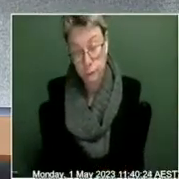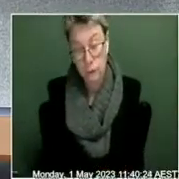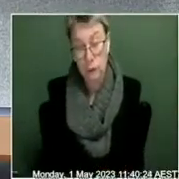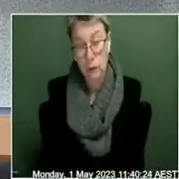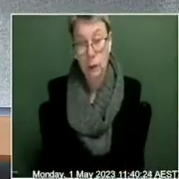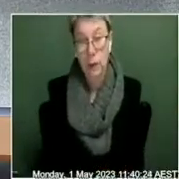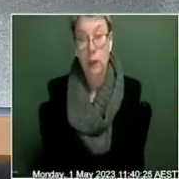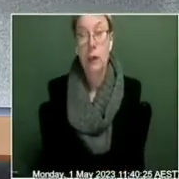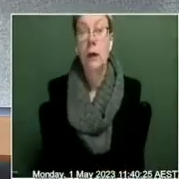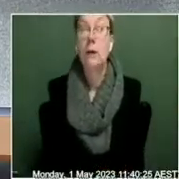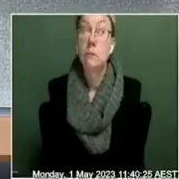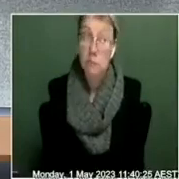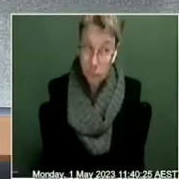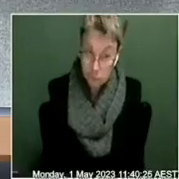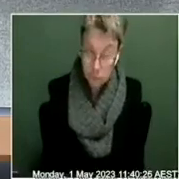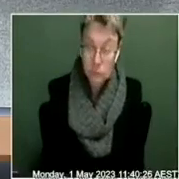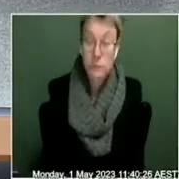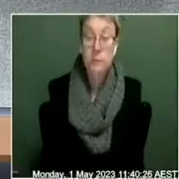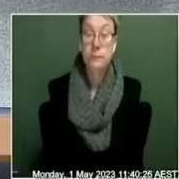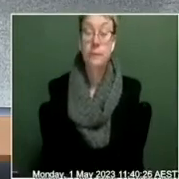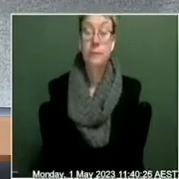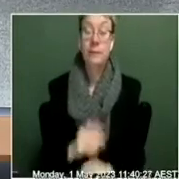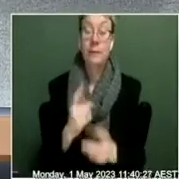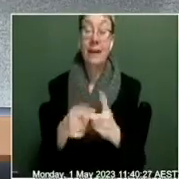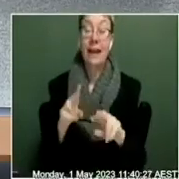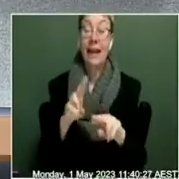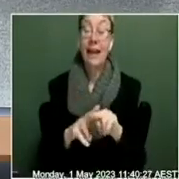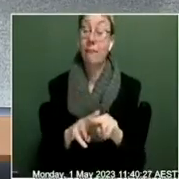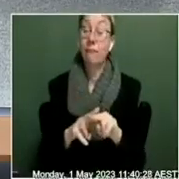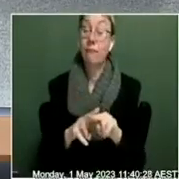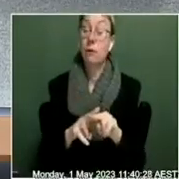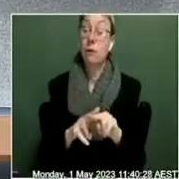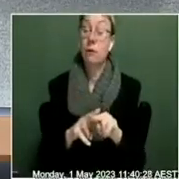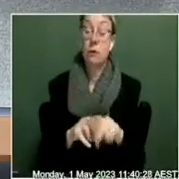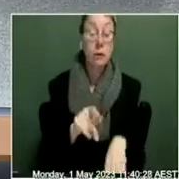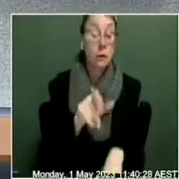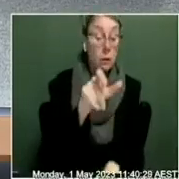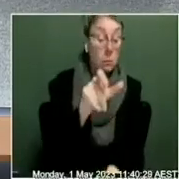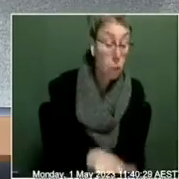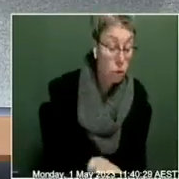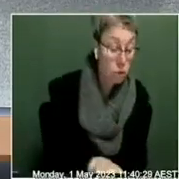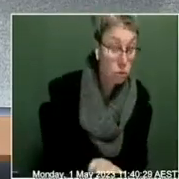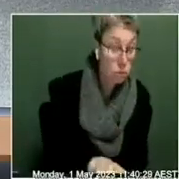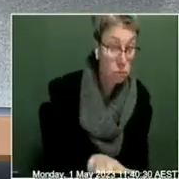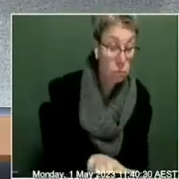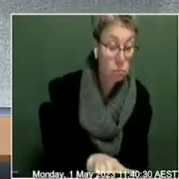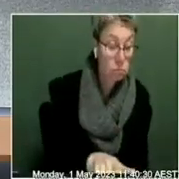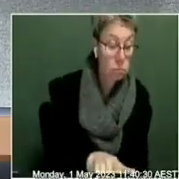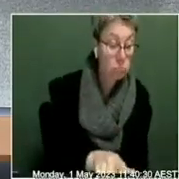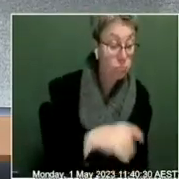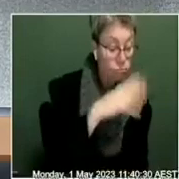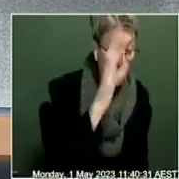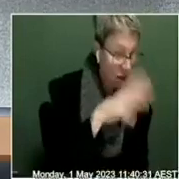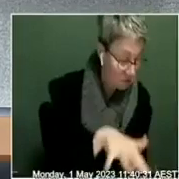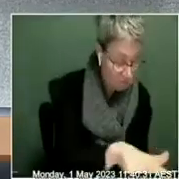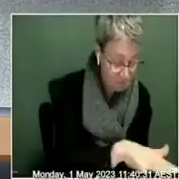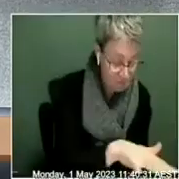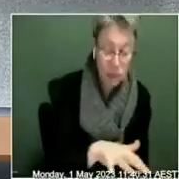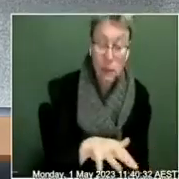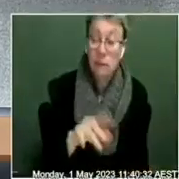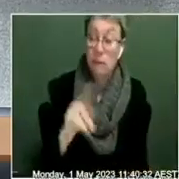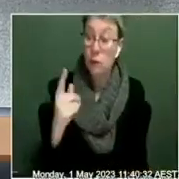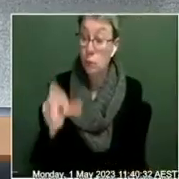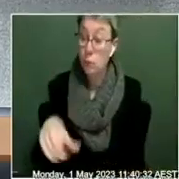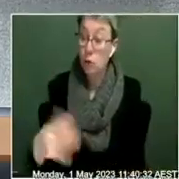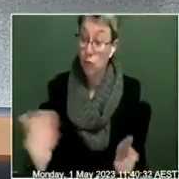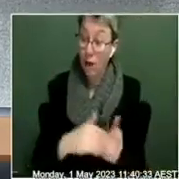publicly intoxicated, that they will, if there is no other community safety risk, they will be using, so there's a